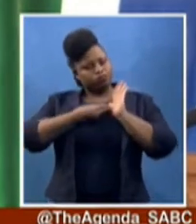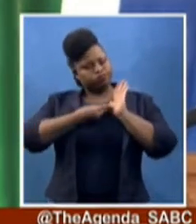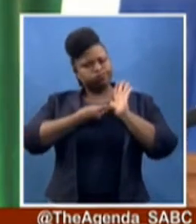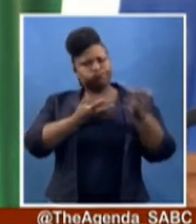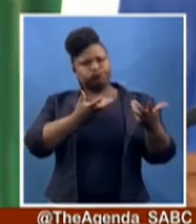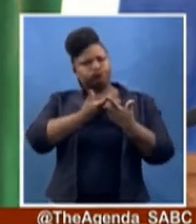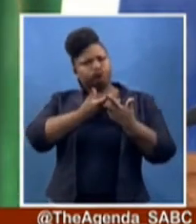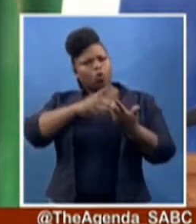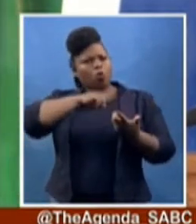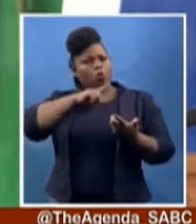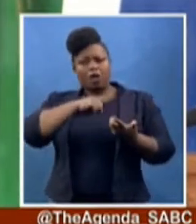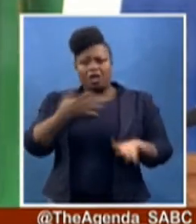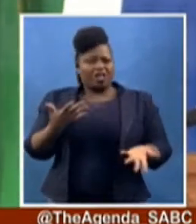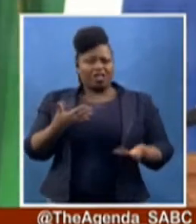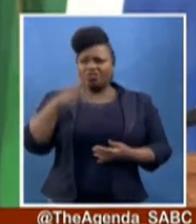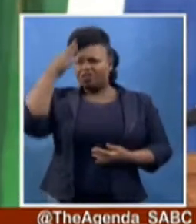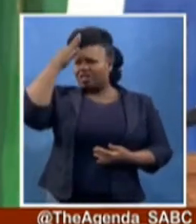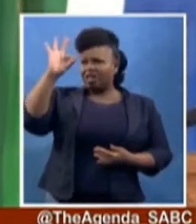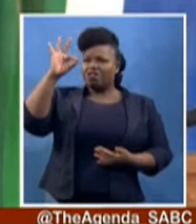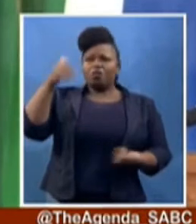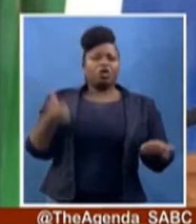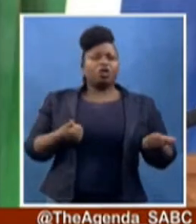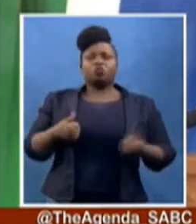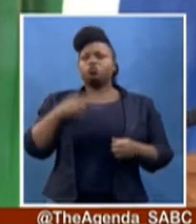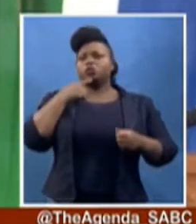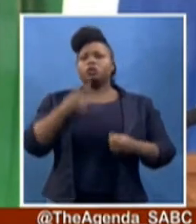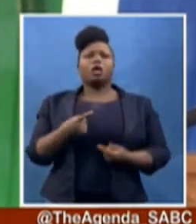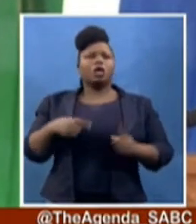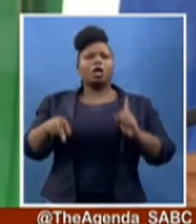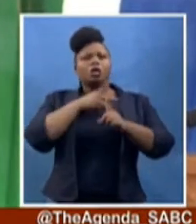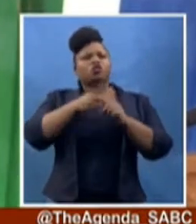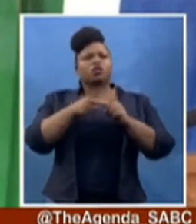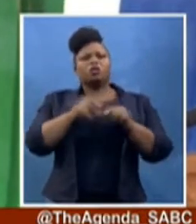refrain from violating people's rights." I end the quote.